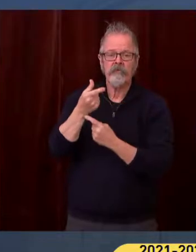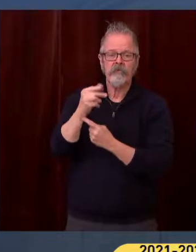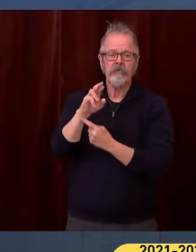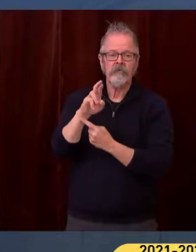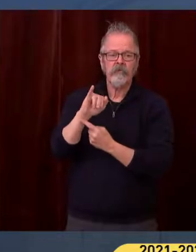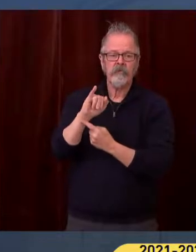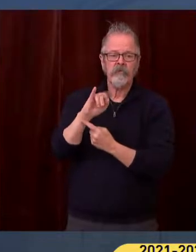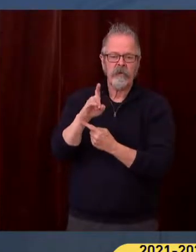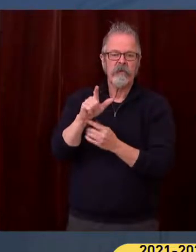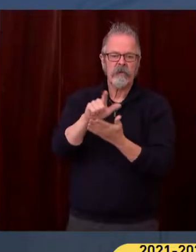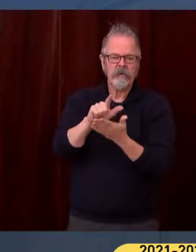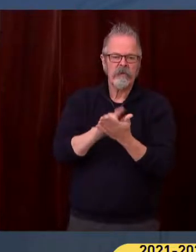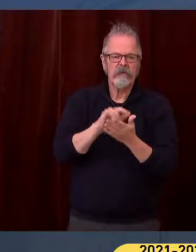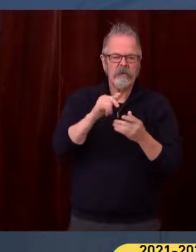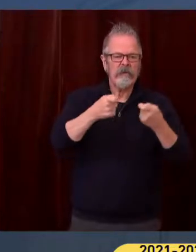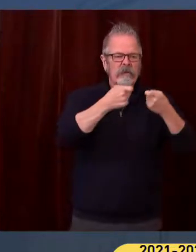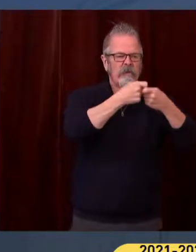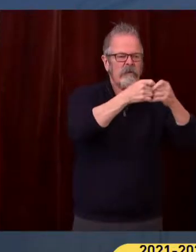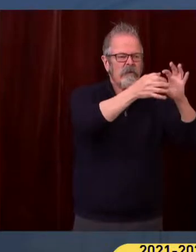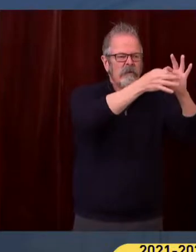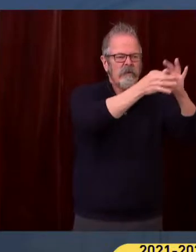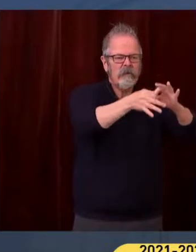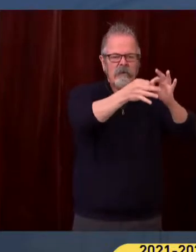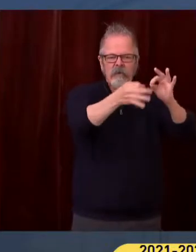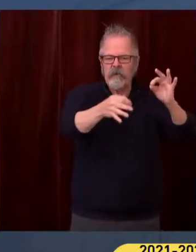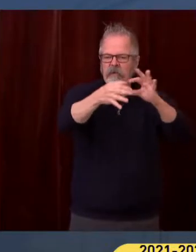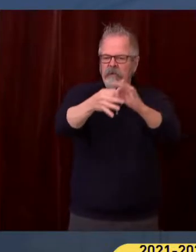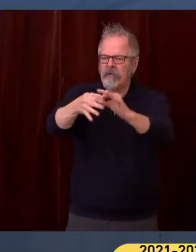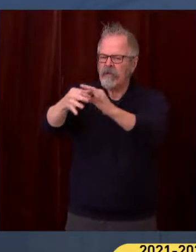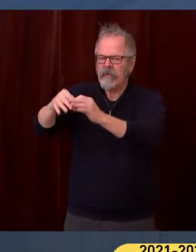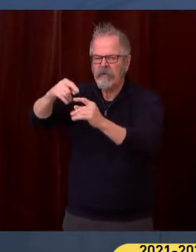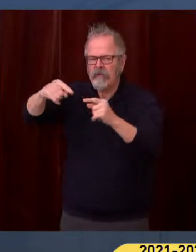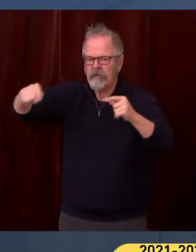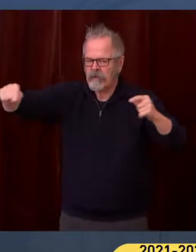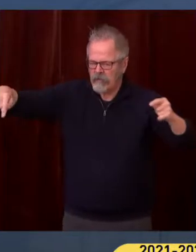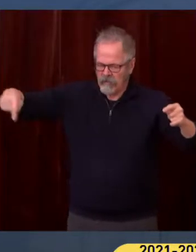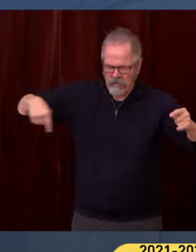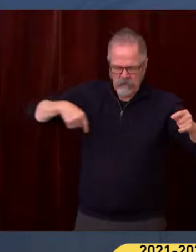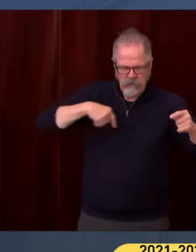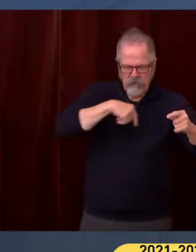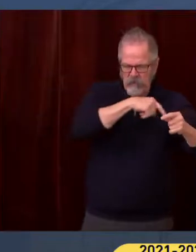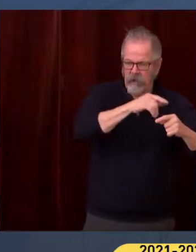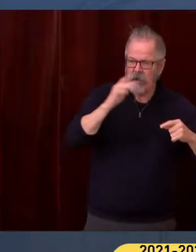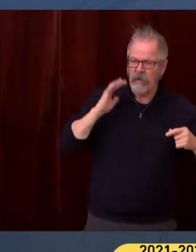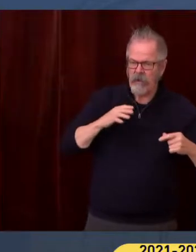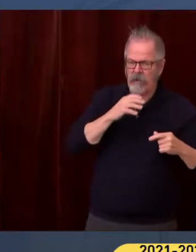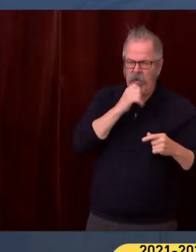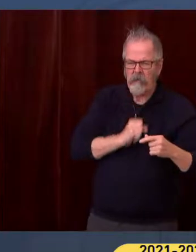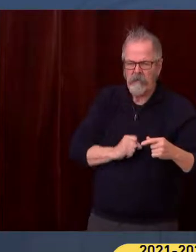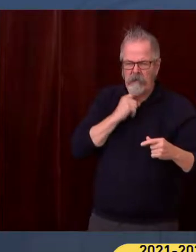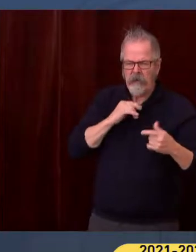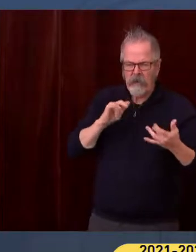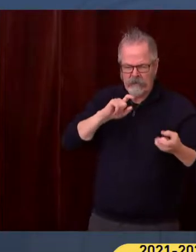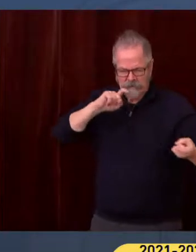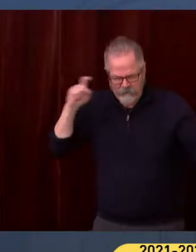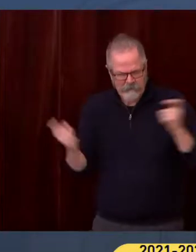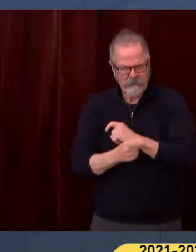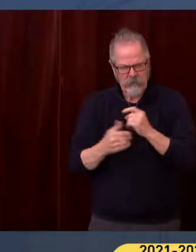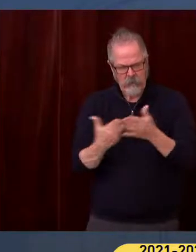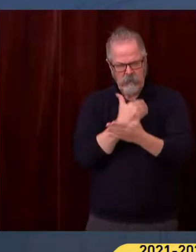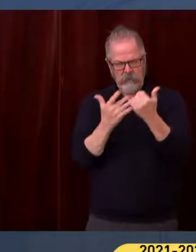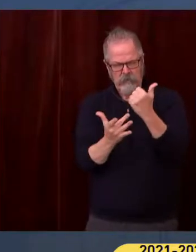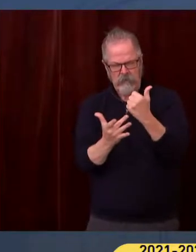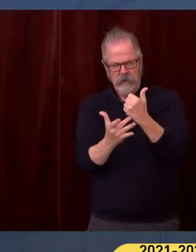Mark Riker, the executive secretary of the Washington State Building and Construction Trades Council to address this. Mark, I really appreciate you being here today.